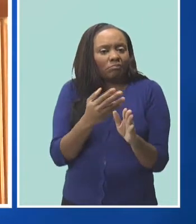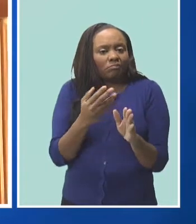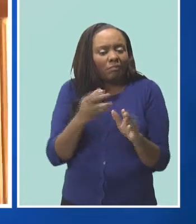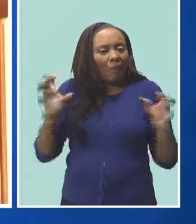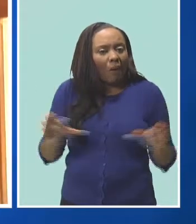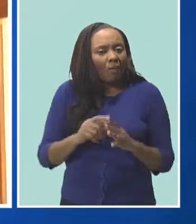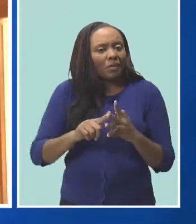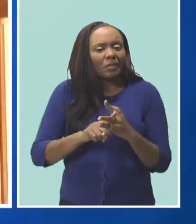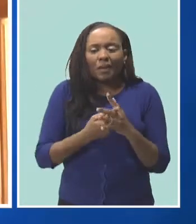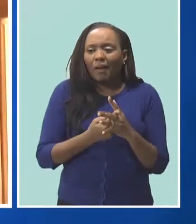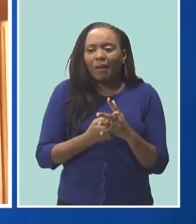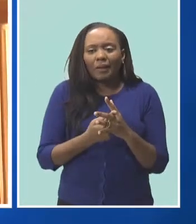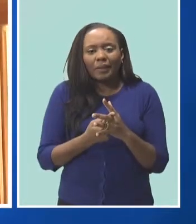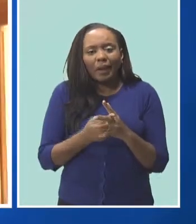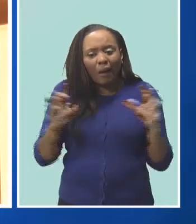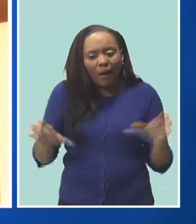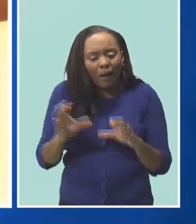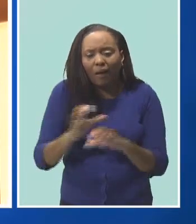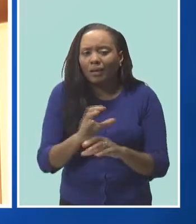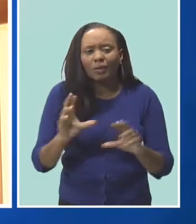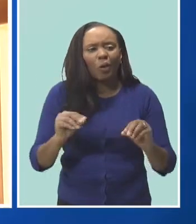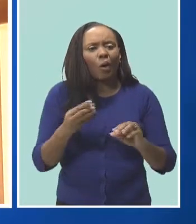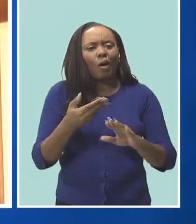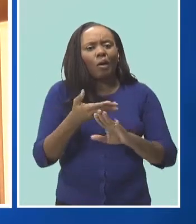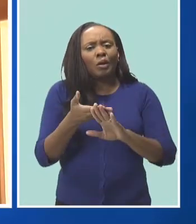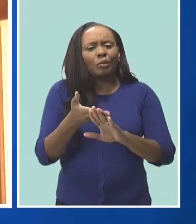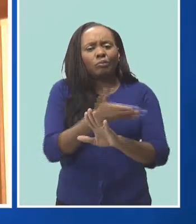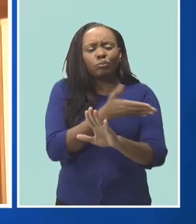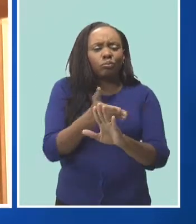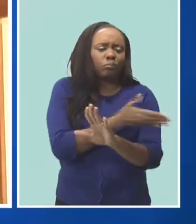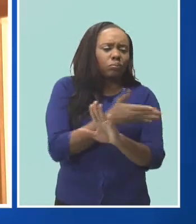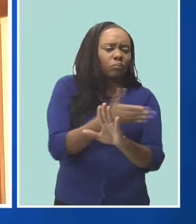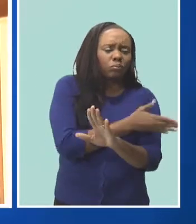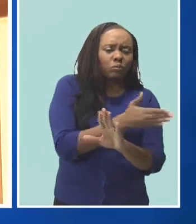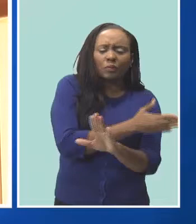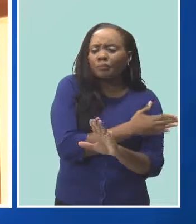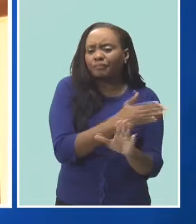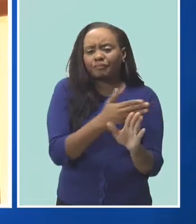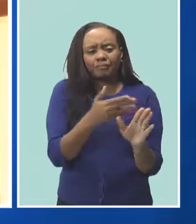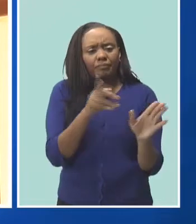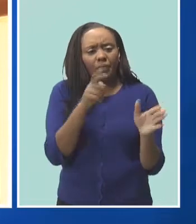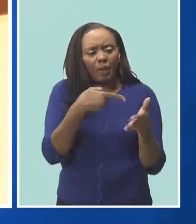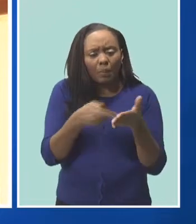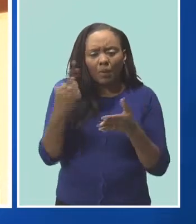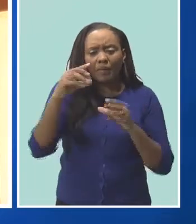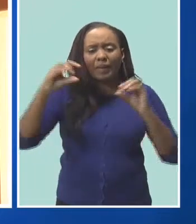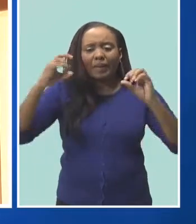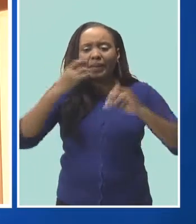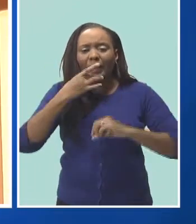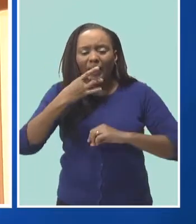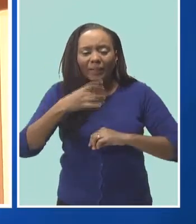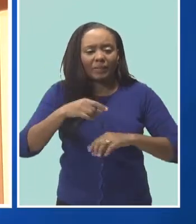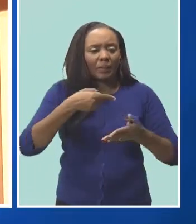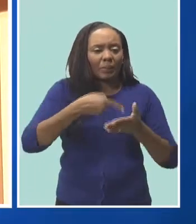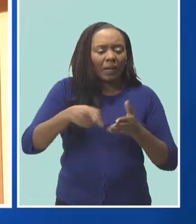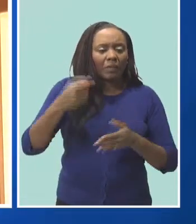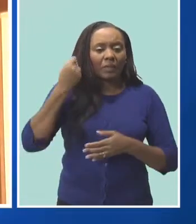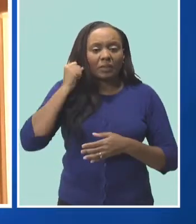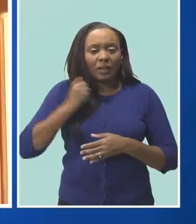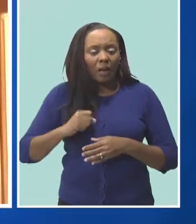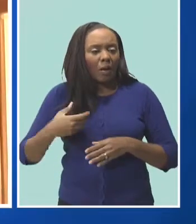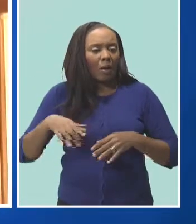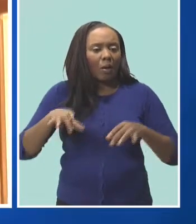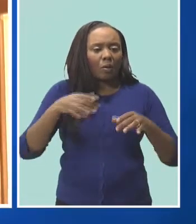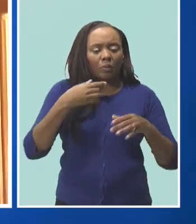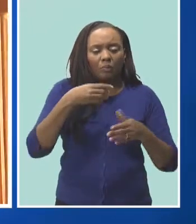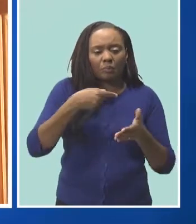yourself with lighting, sound, and we like to use the best We like to give